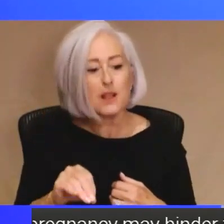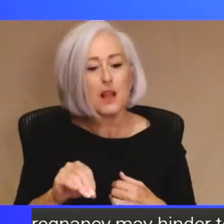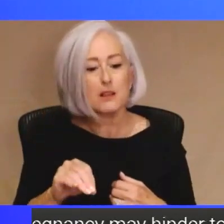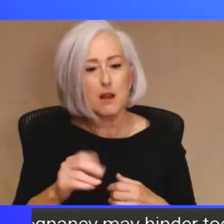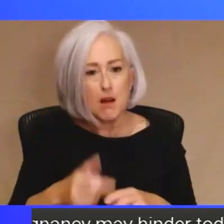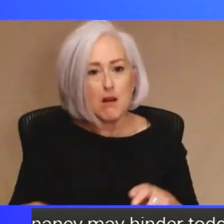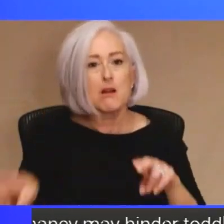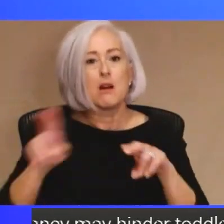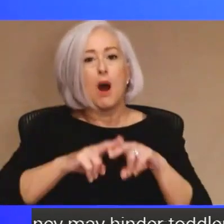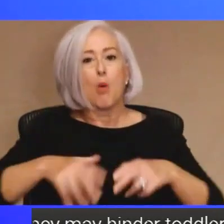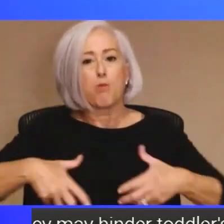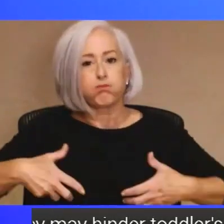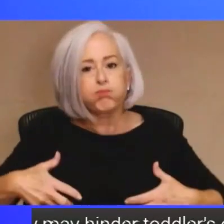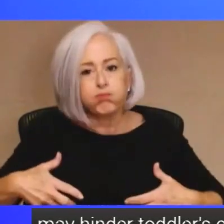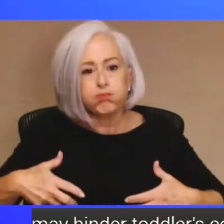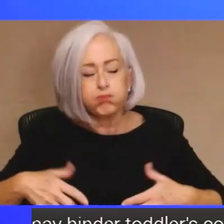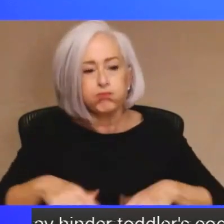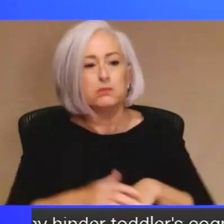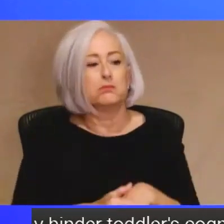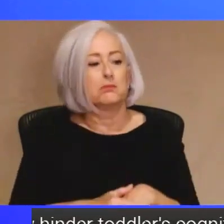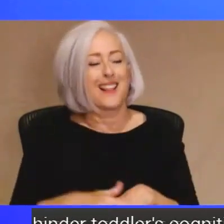this is